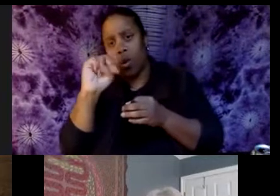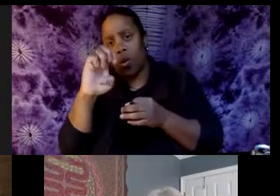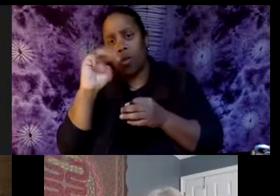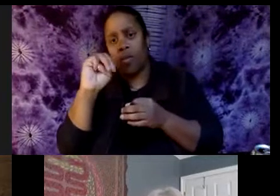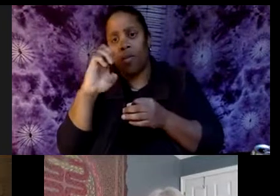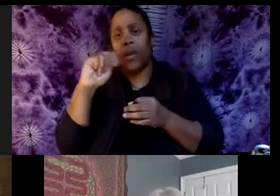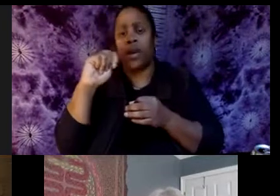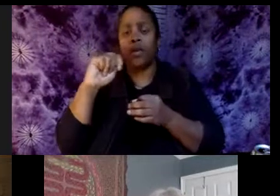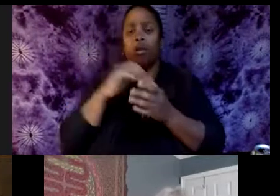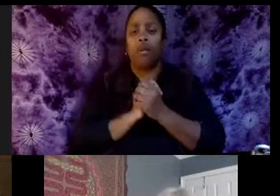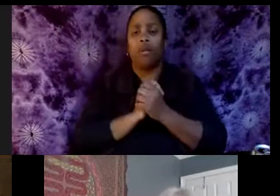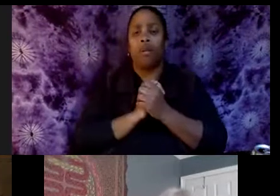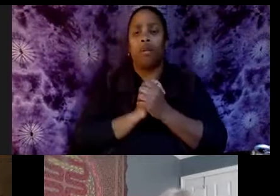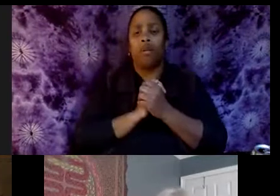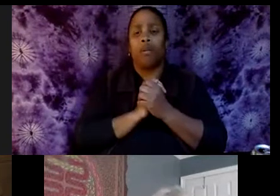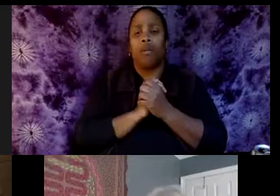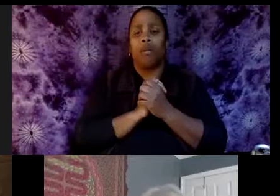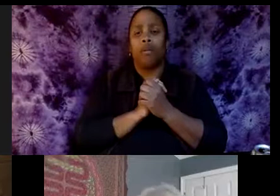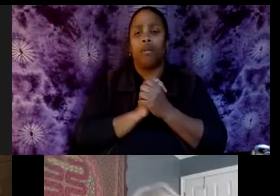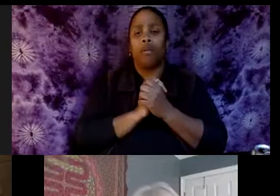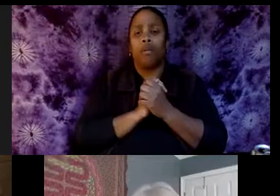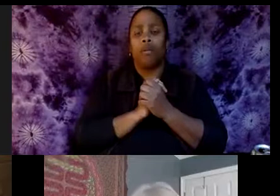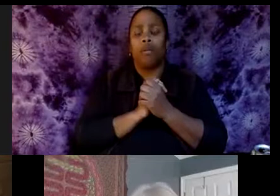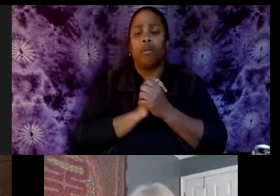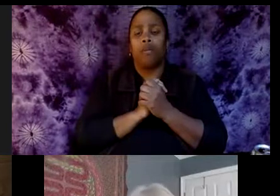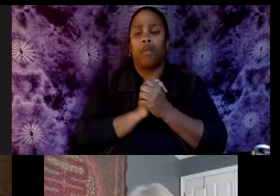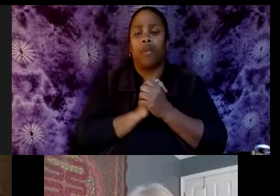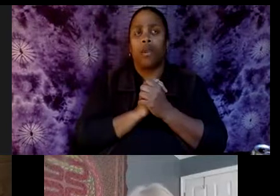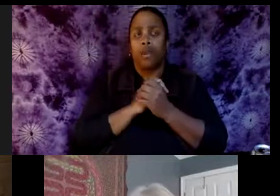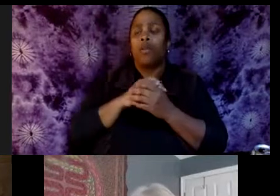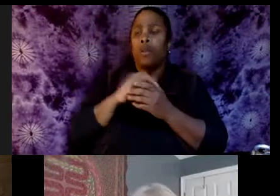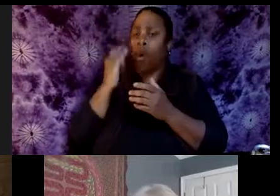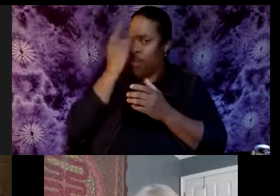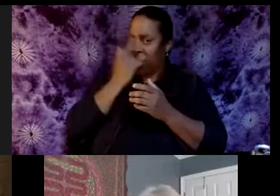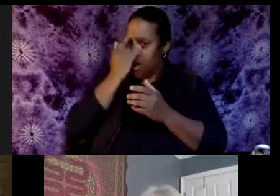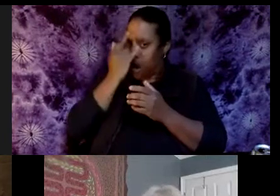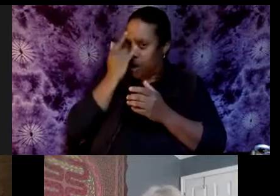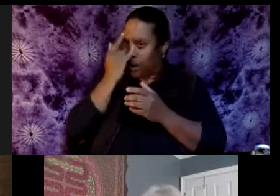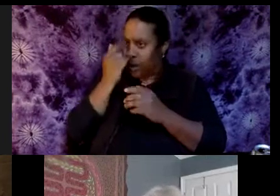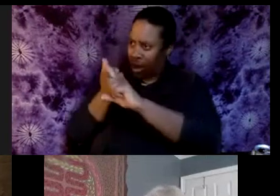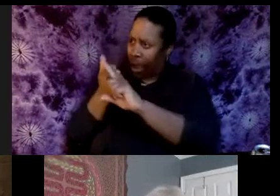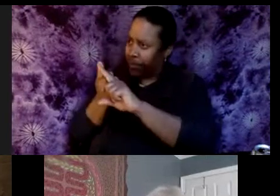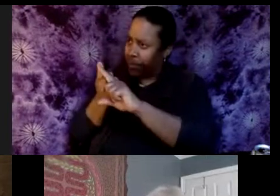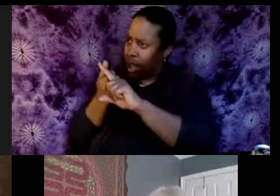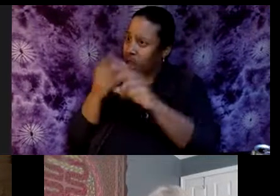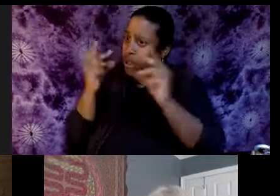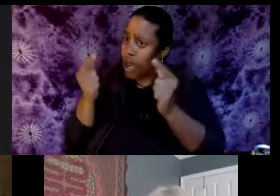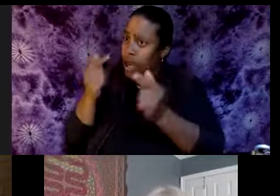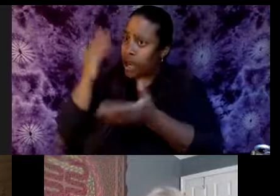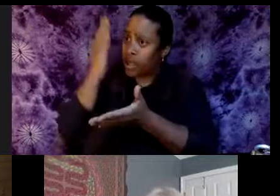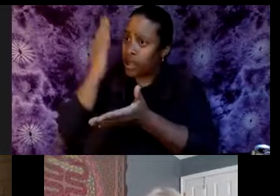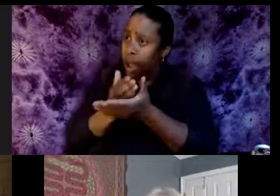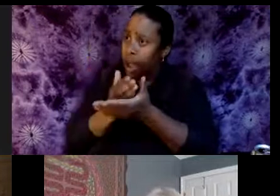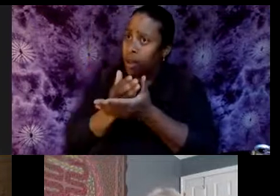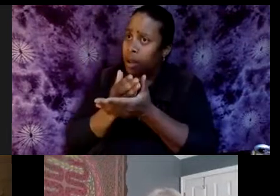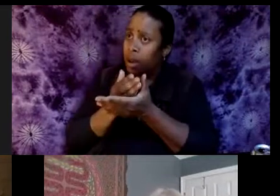that this narcissist suddenly stopped being a narcissist to her